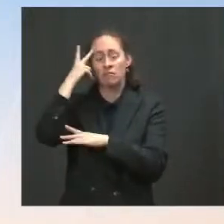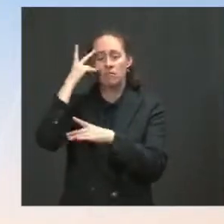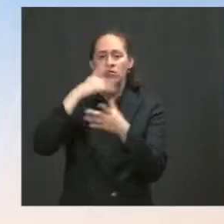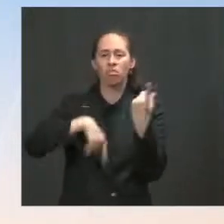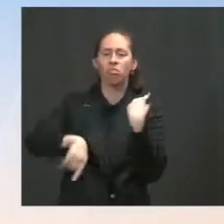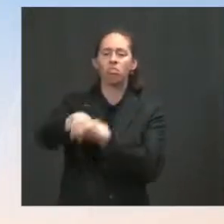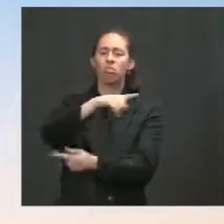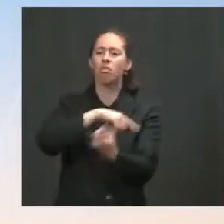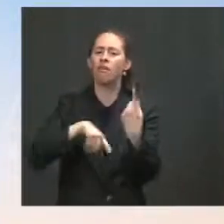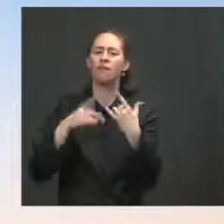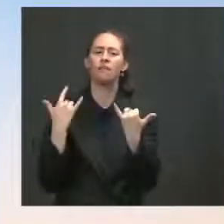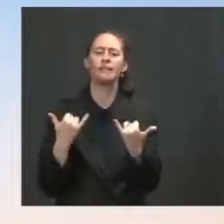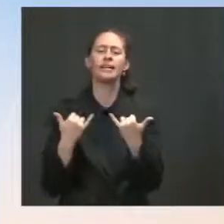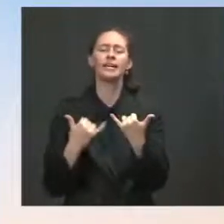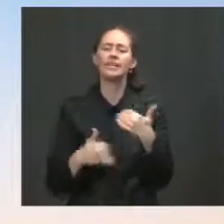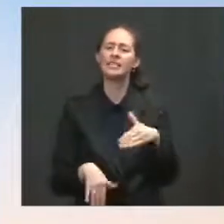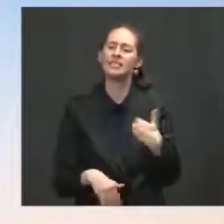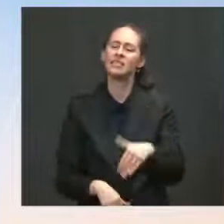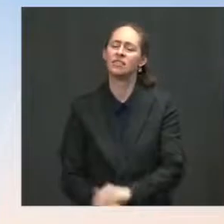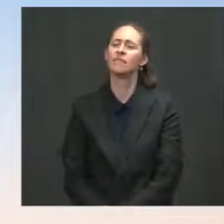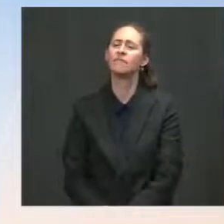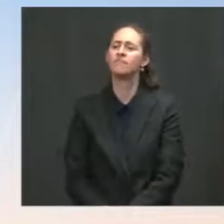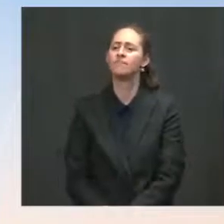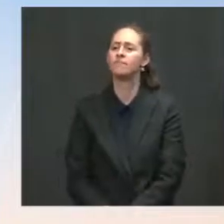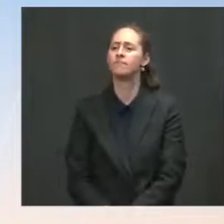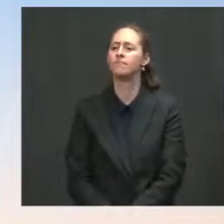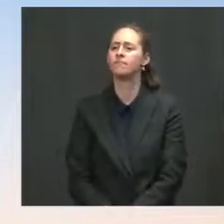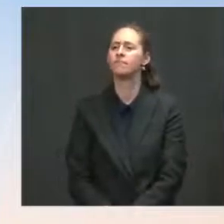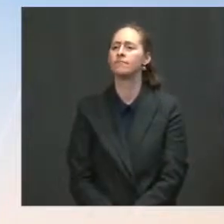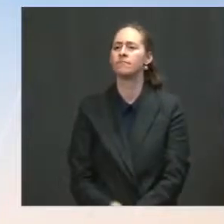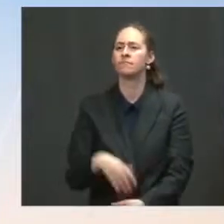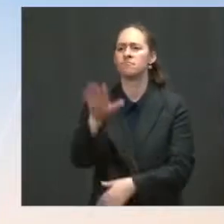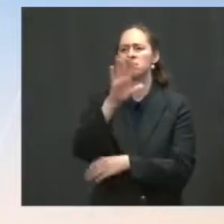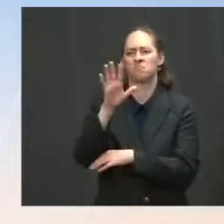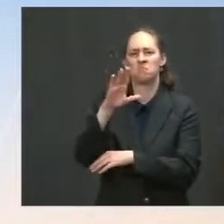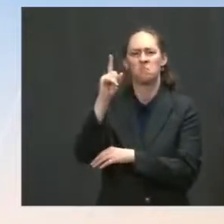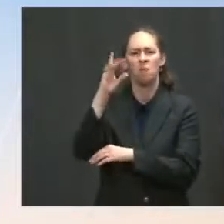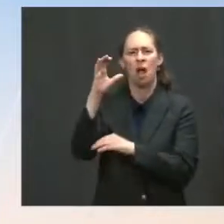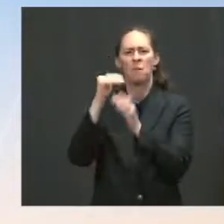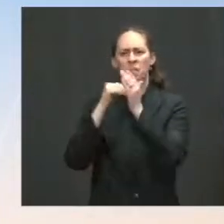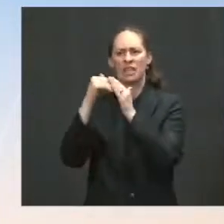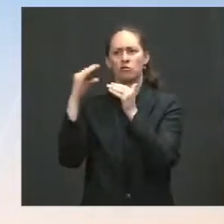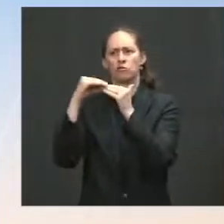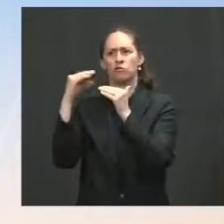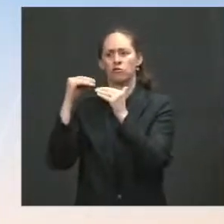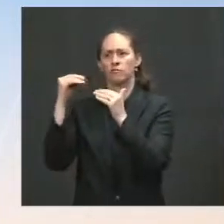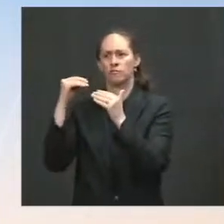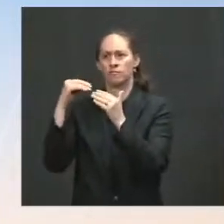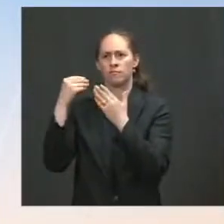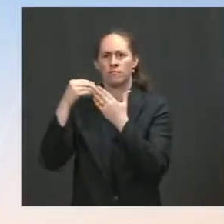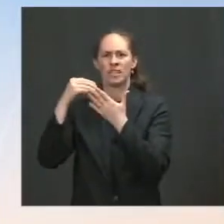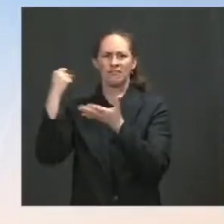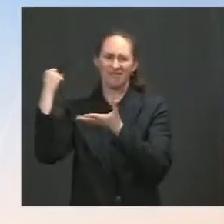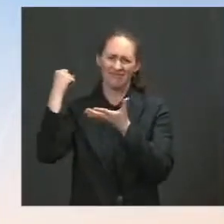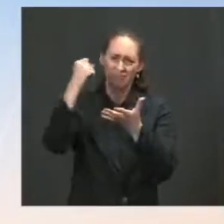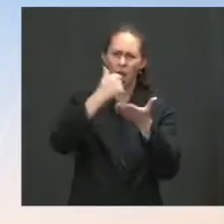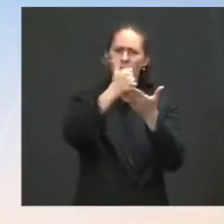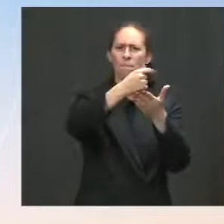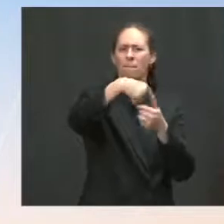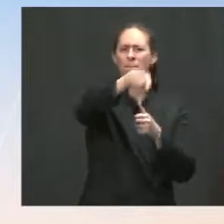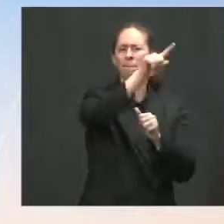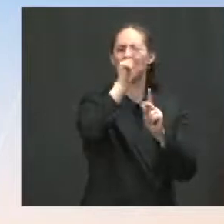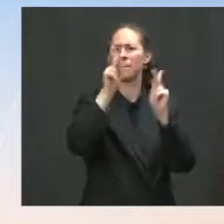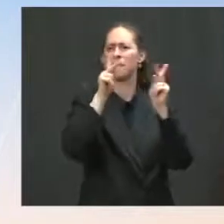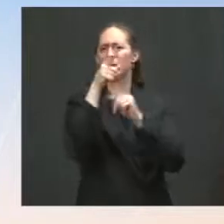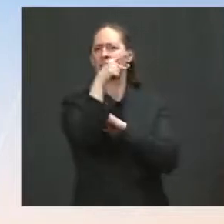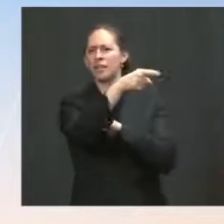nearly $100 million in new humanitarian assistance. That is on top of the almost $560 million in humanitarian aid that we have